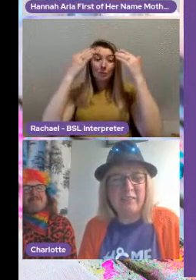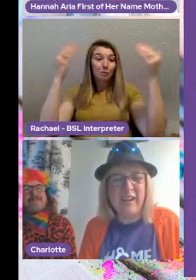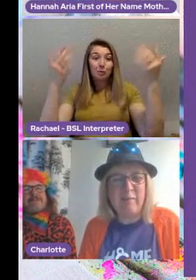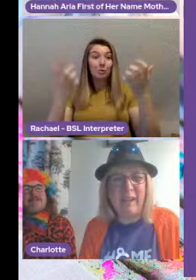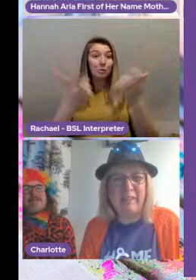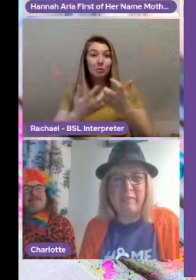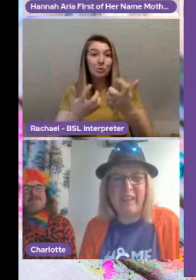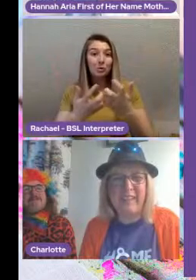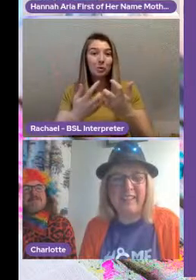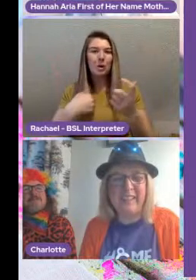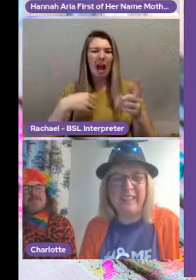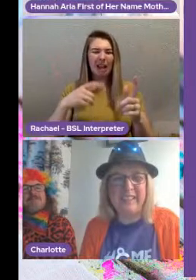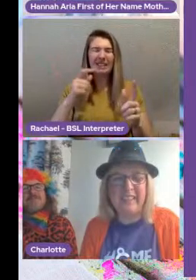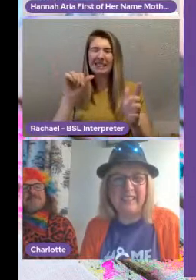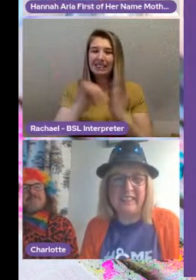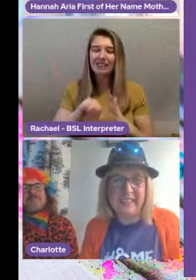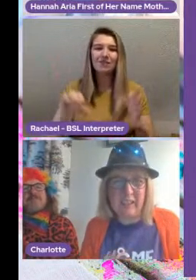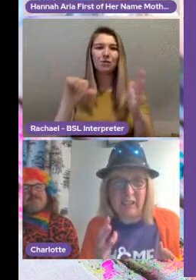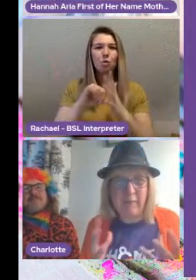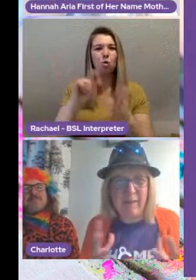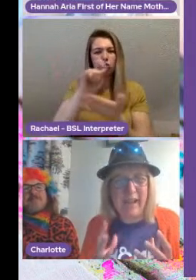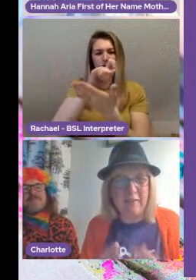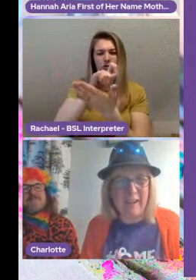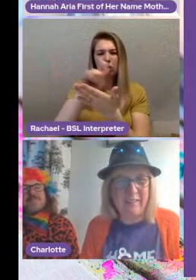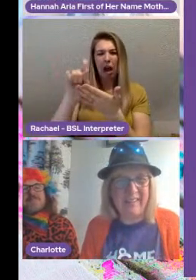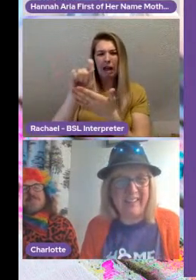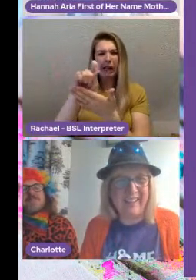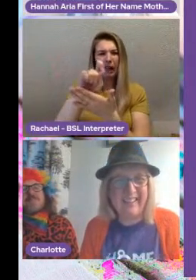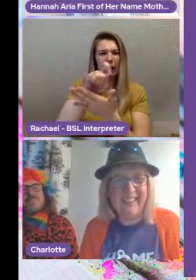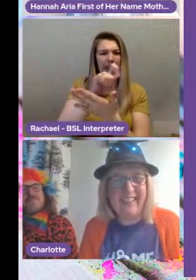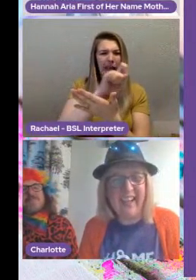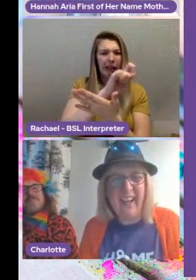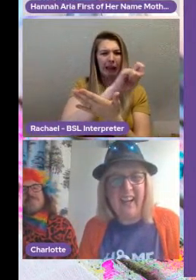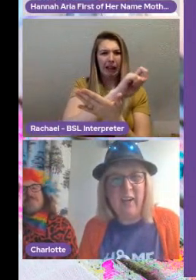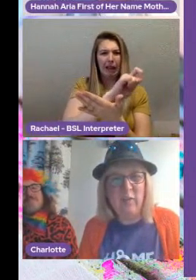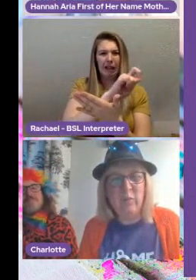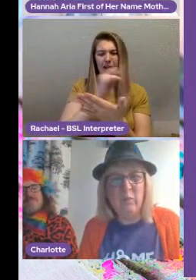really hard to write back to front and get my head around it.